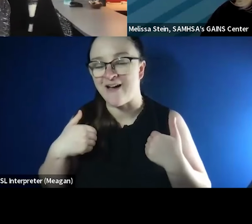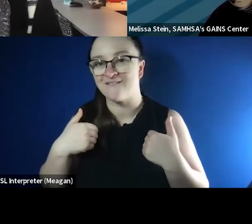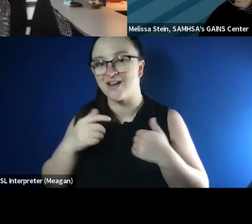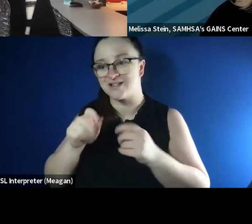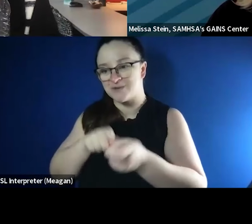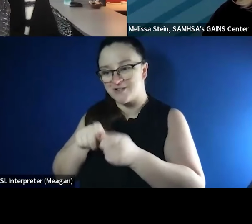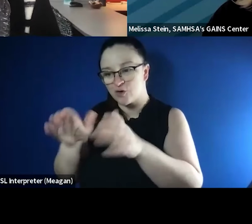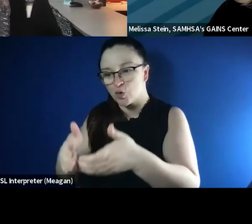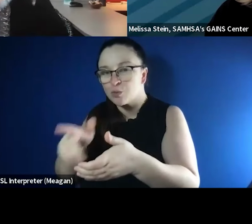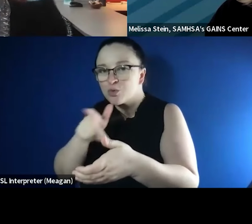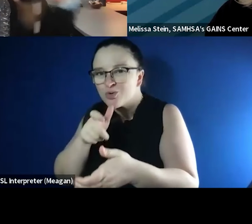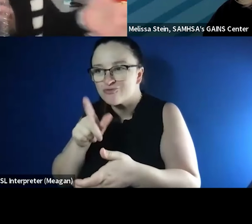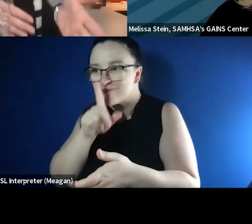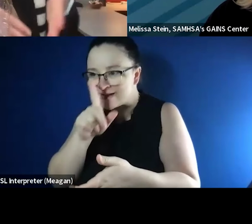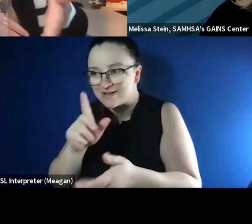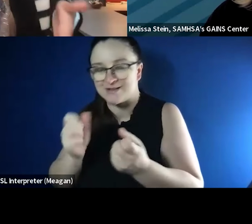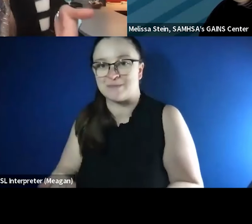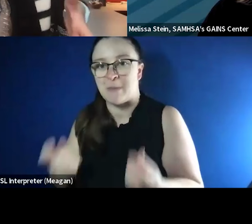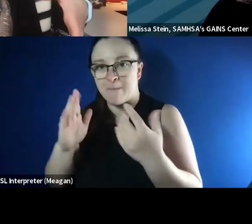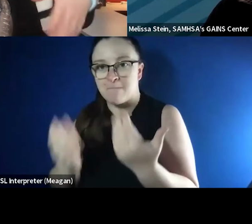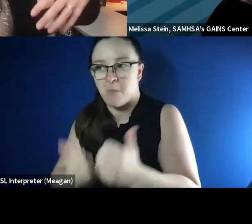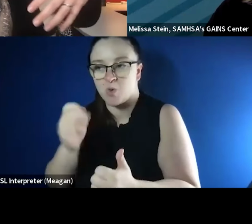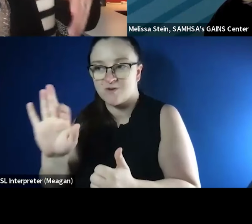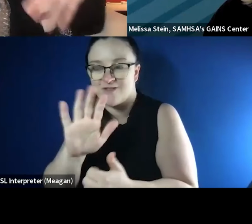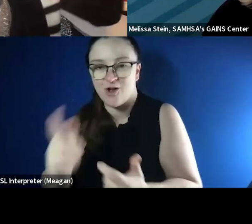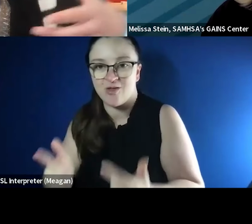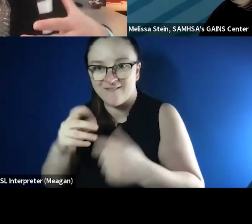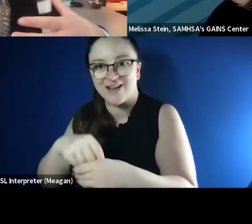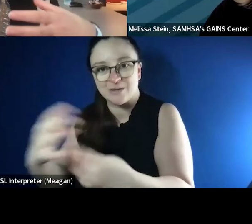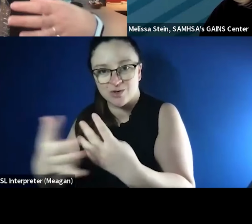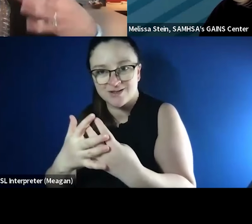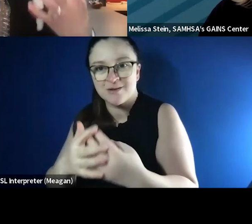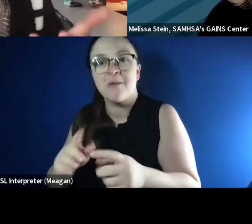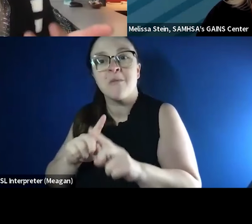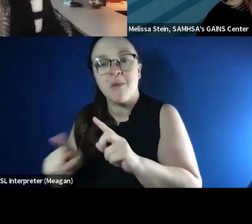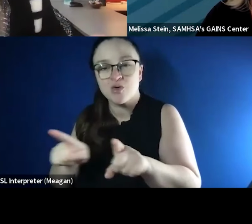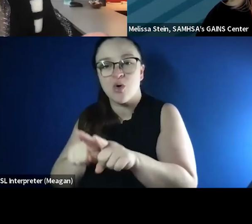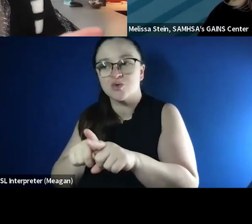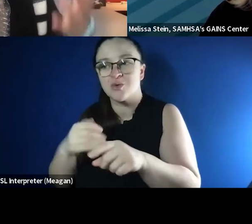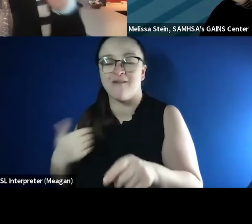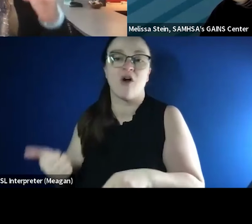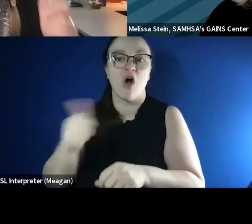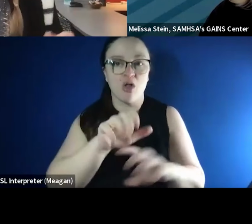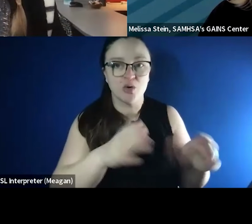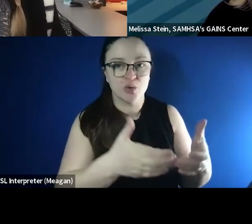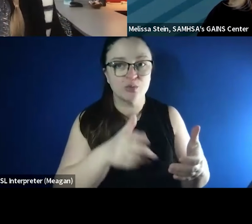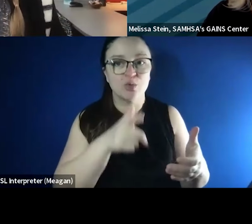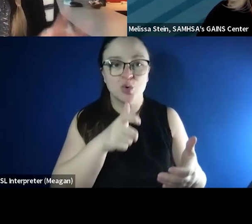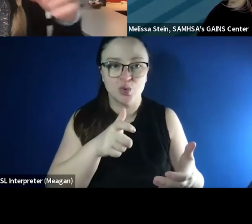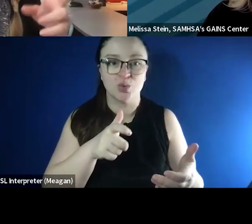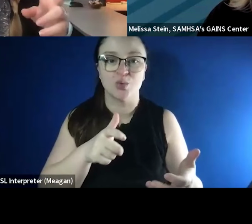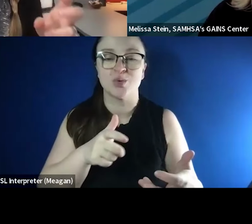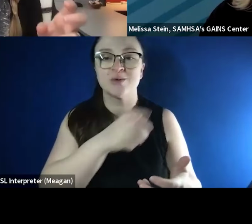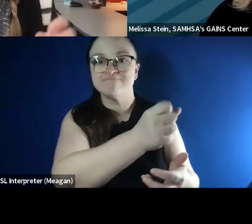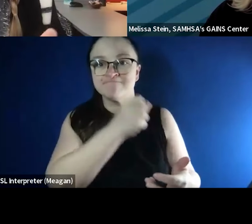for most of their life course. But then you do also have groups of people who have committed their first offense later in life, or perhaps, you know, they